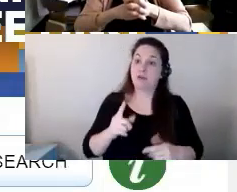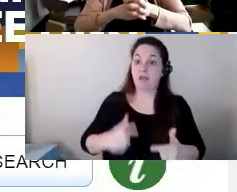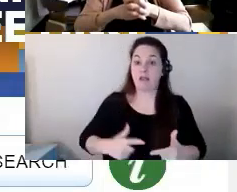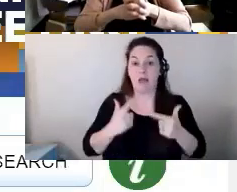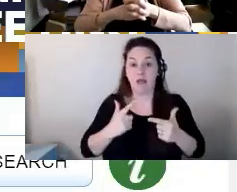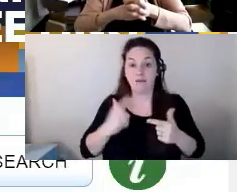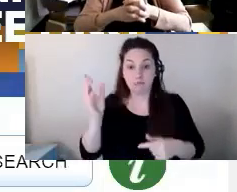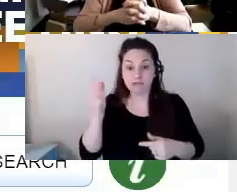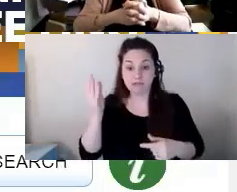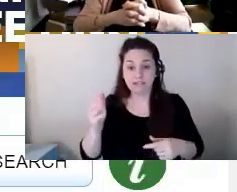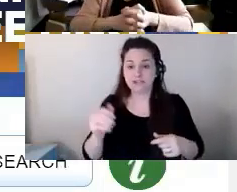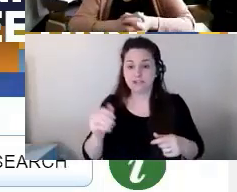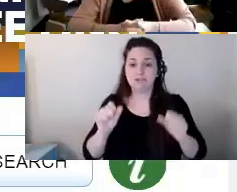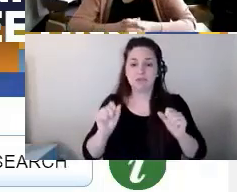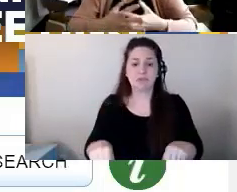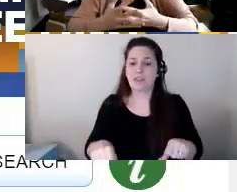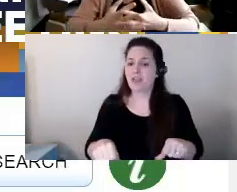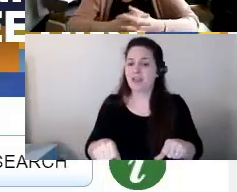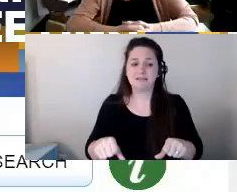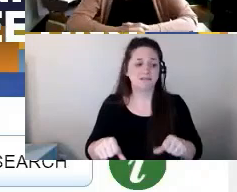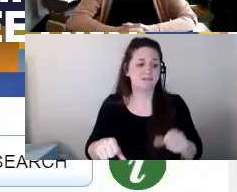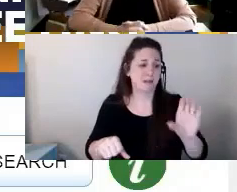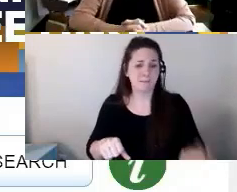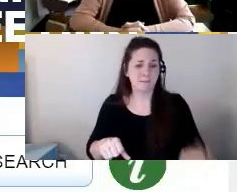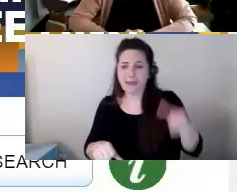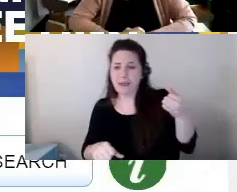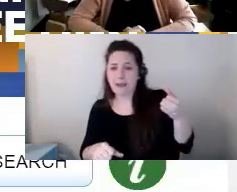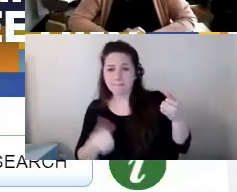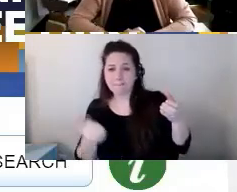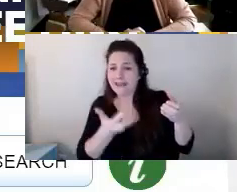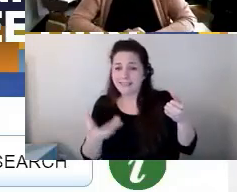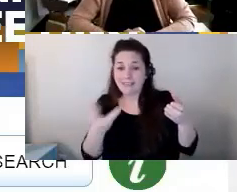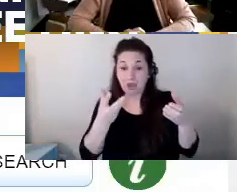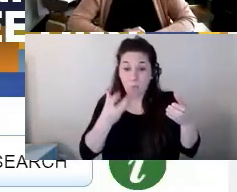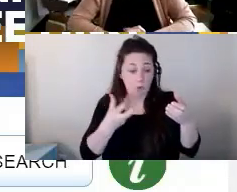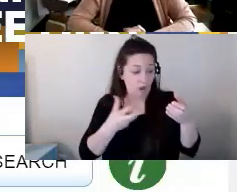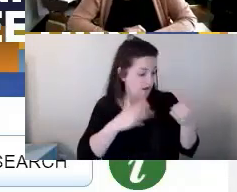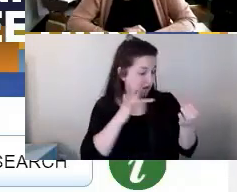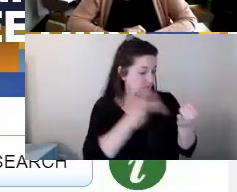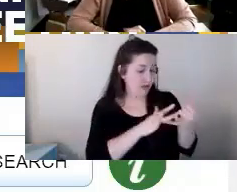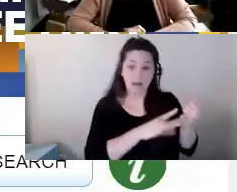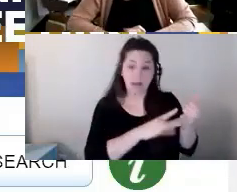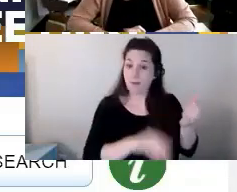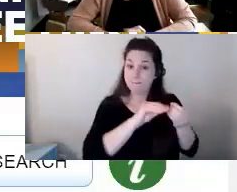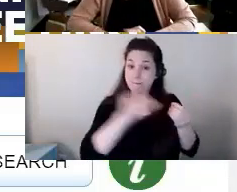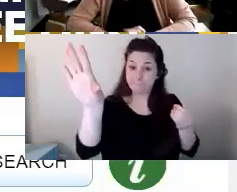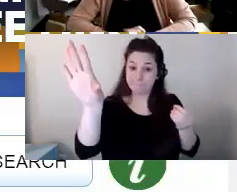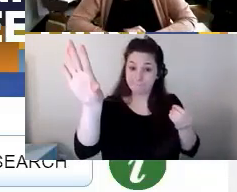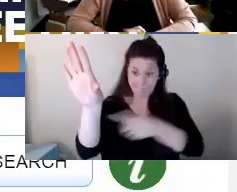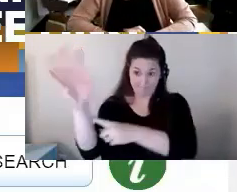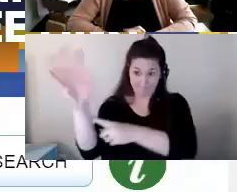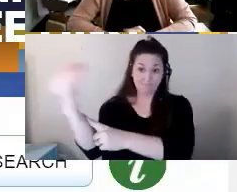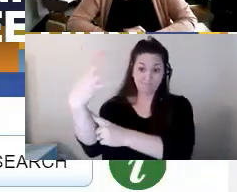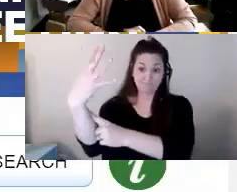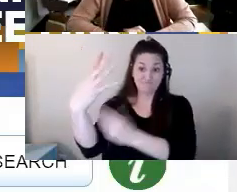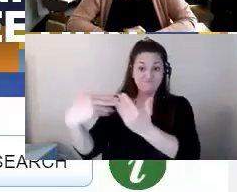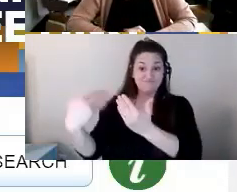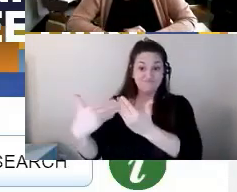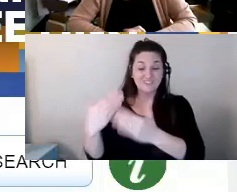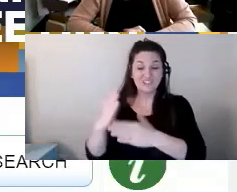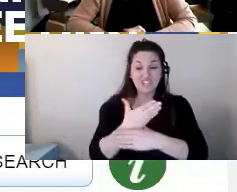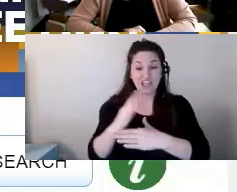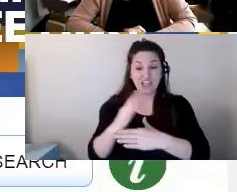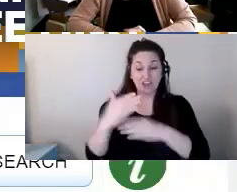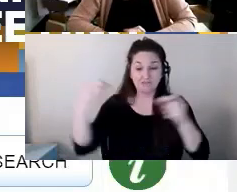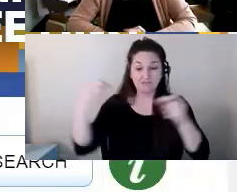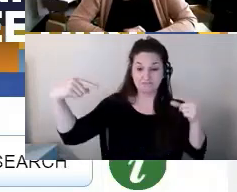you can pick up anything you want and share it on the screen. We strongly recommend for